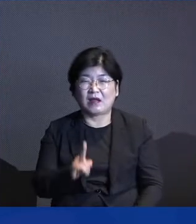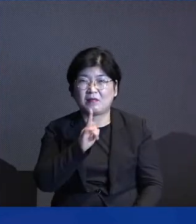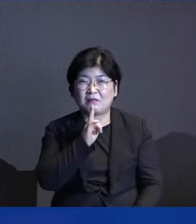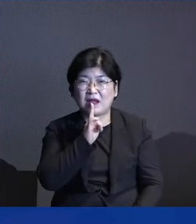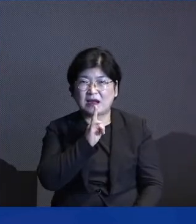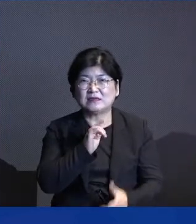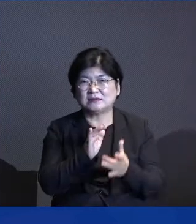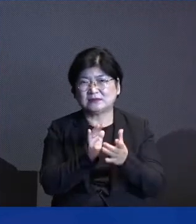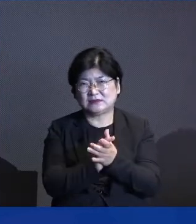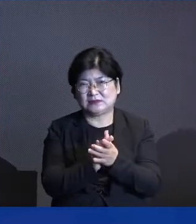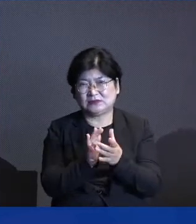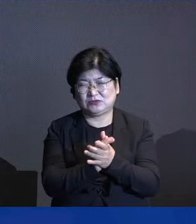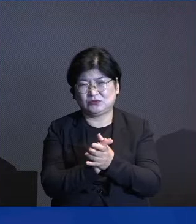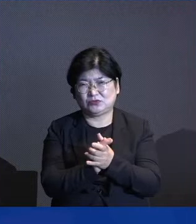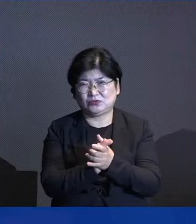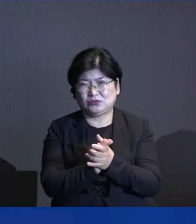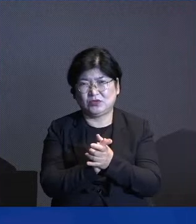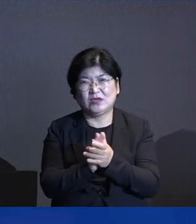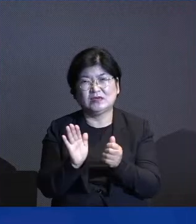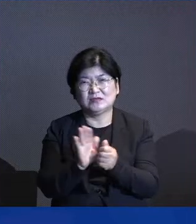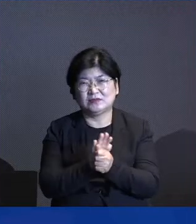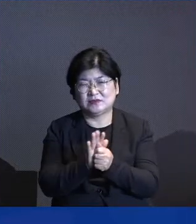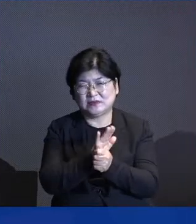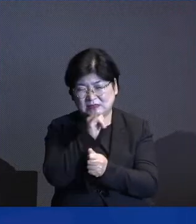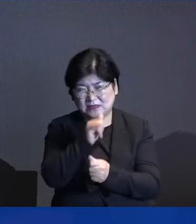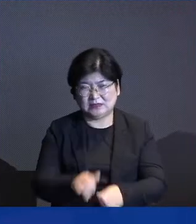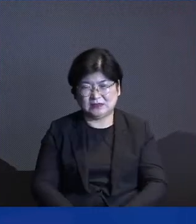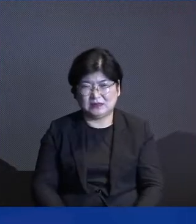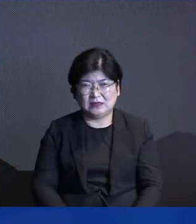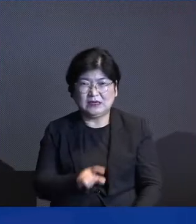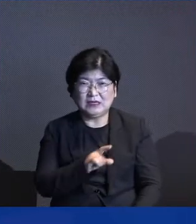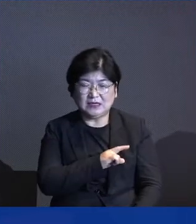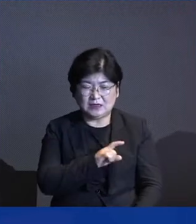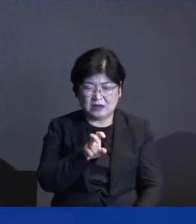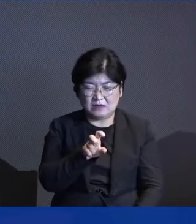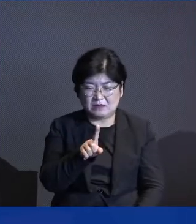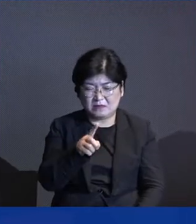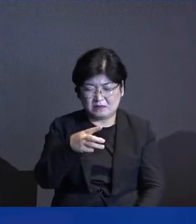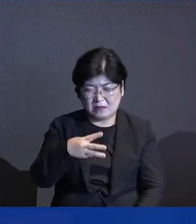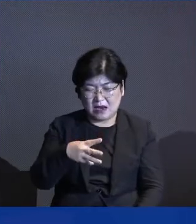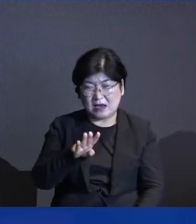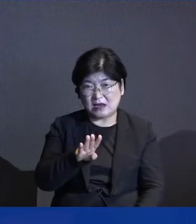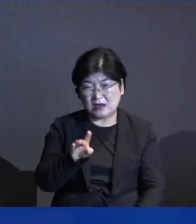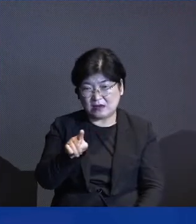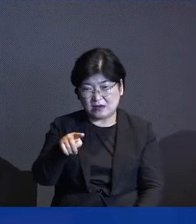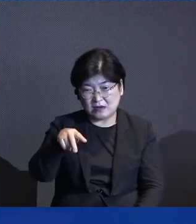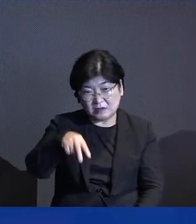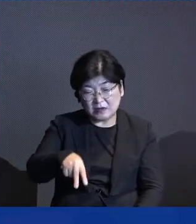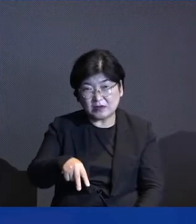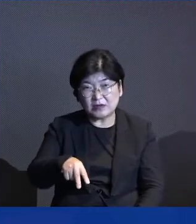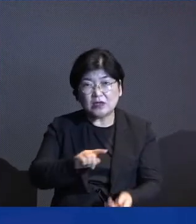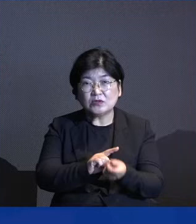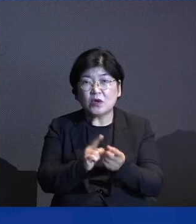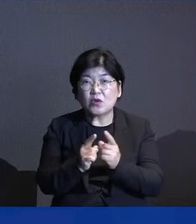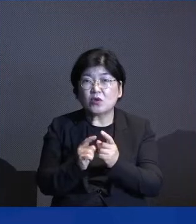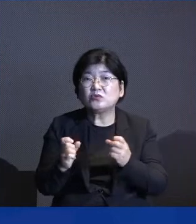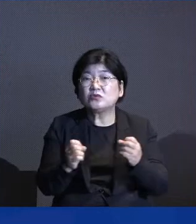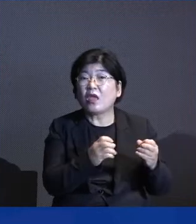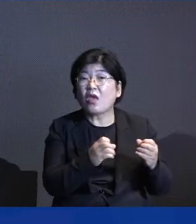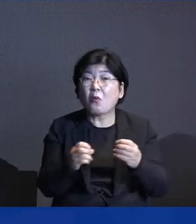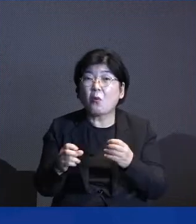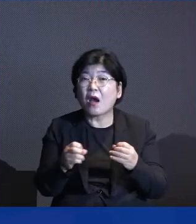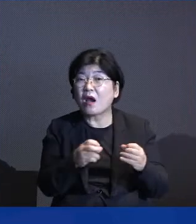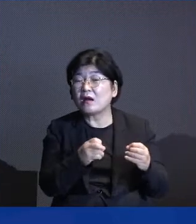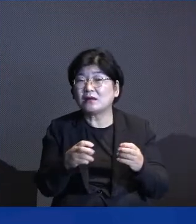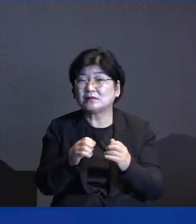Korean, this companion to talk with, if we translate in English. And basically it's a